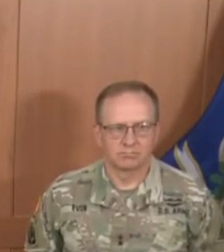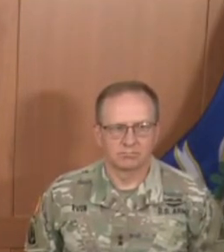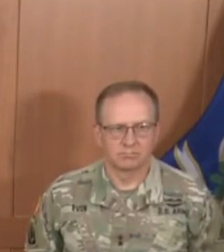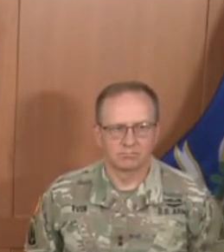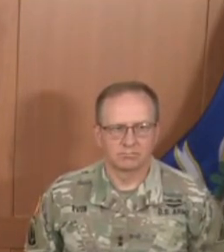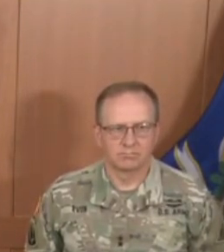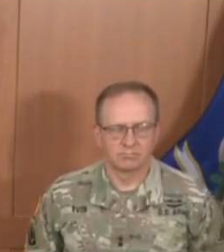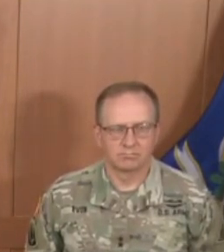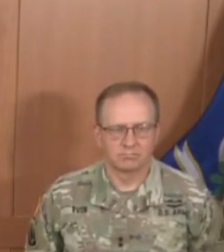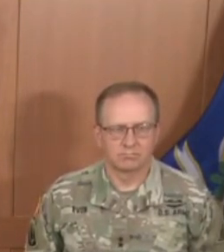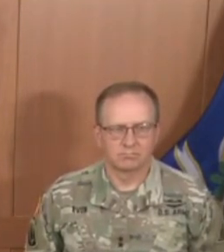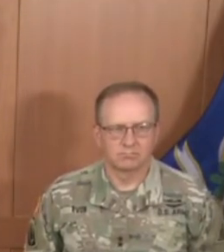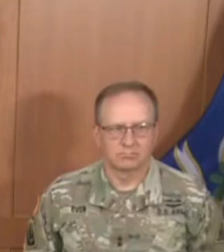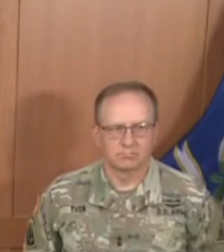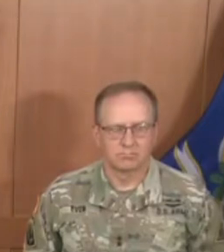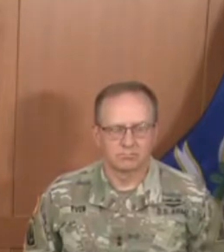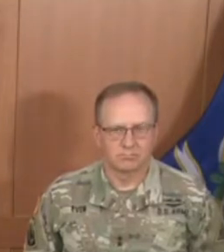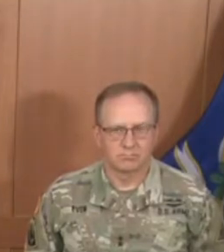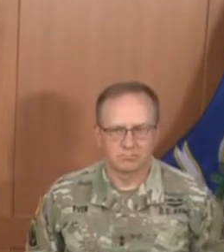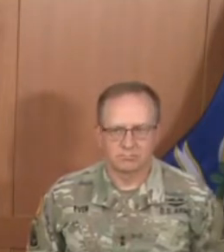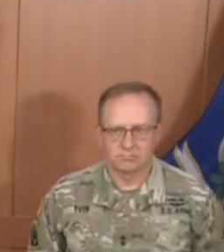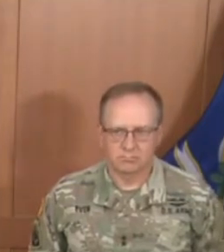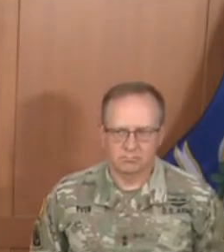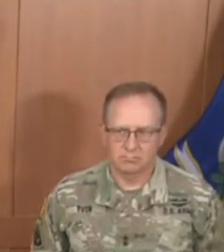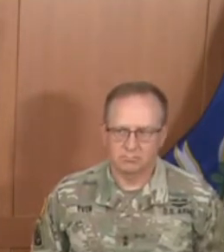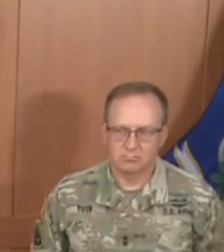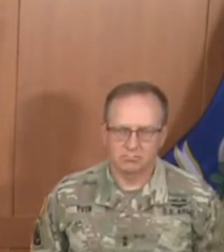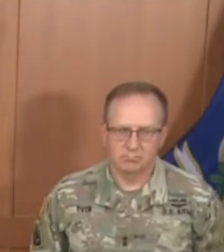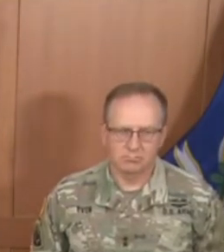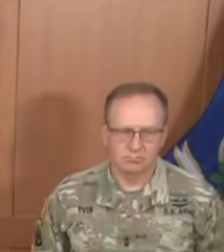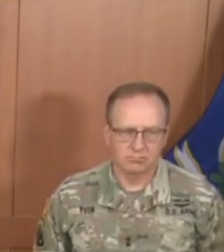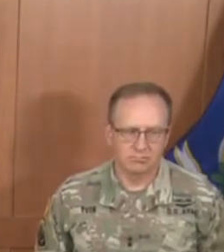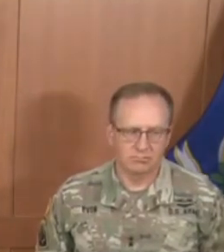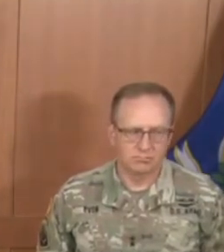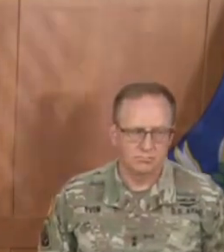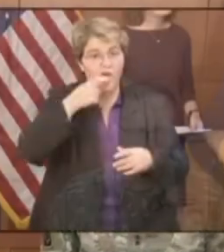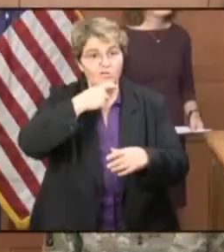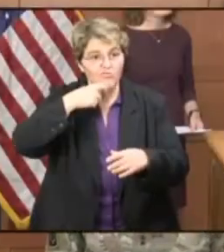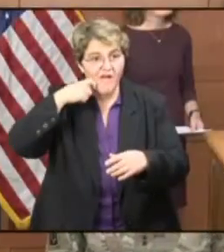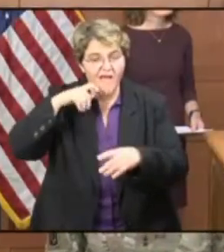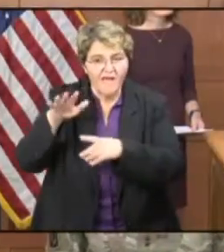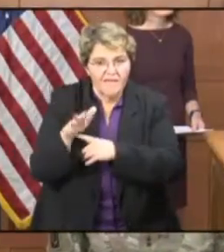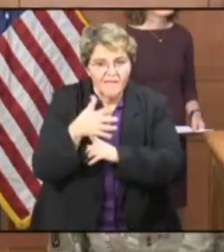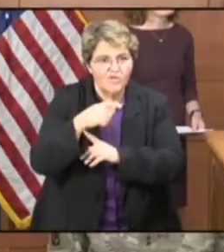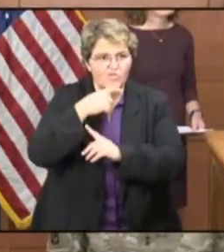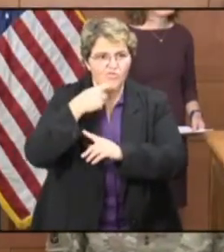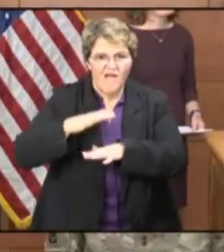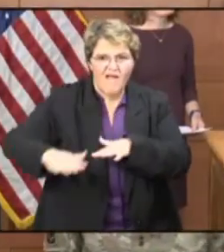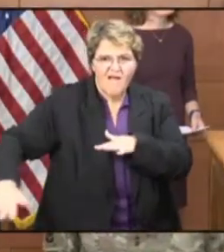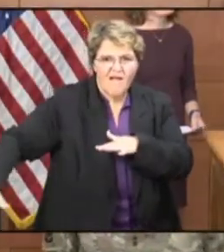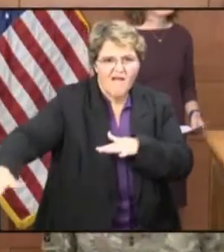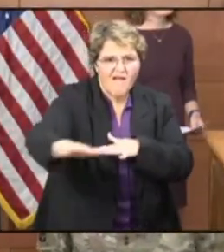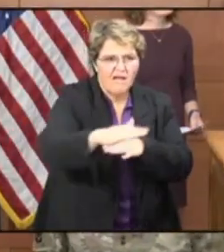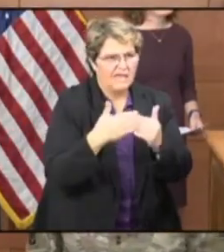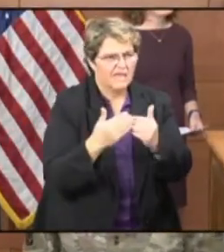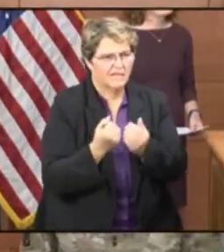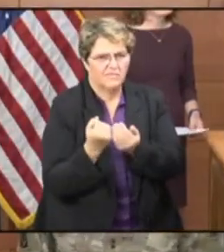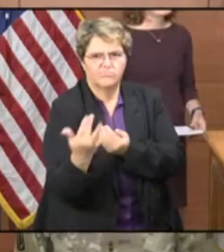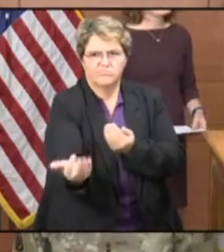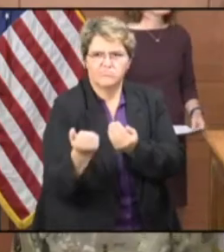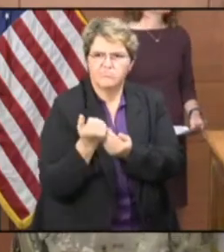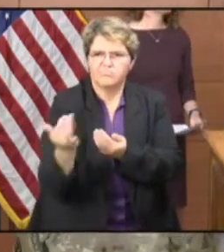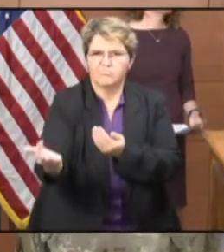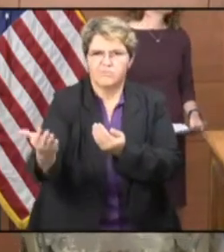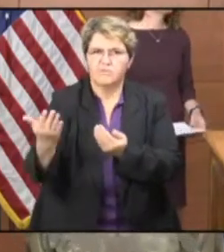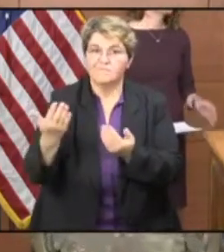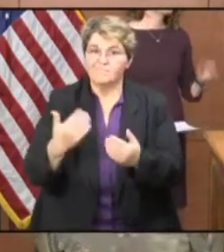incredibly flammable. Anytime a dry leaf falls, it's fuel for the flames. I think you all know about the